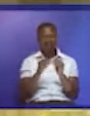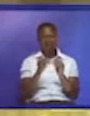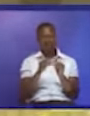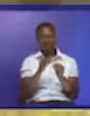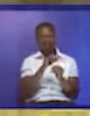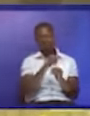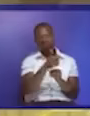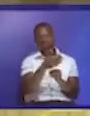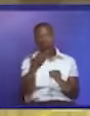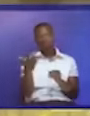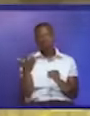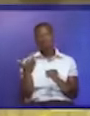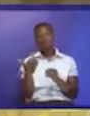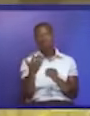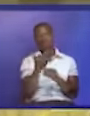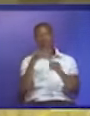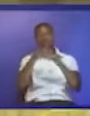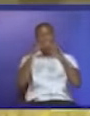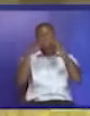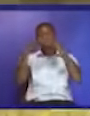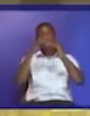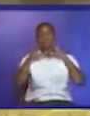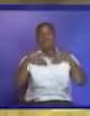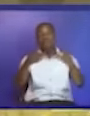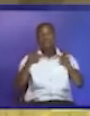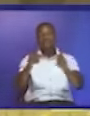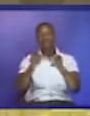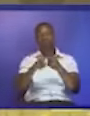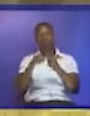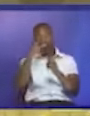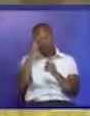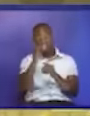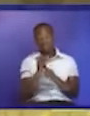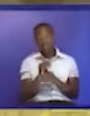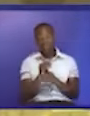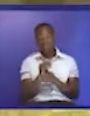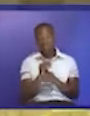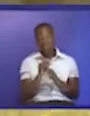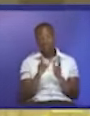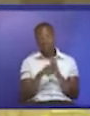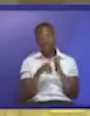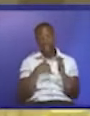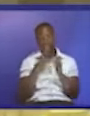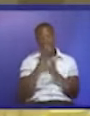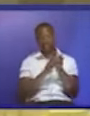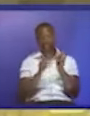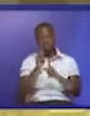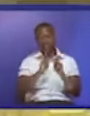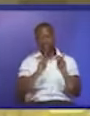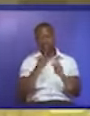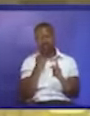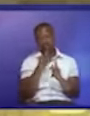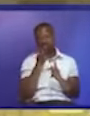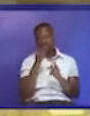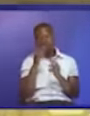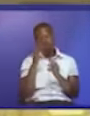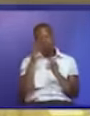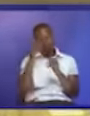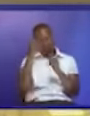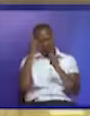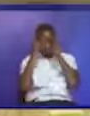heaven given unto men by which we must be saved. And then there are people who, for some reason,